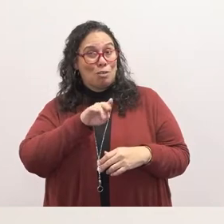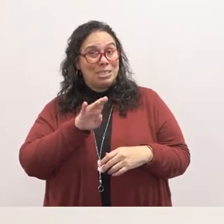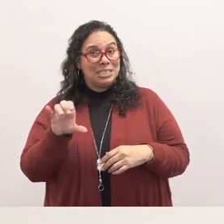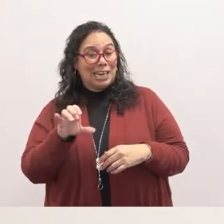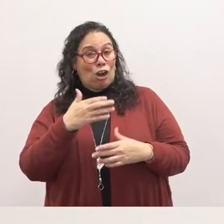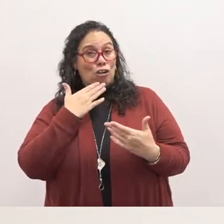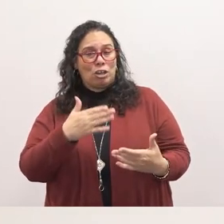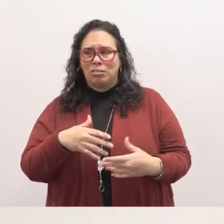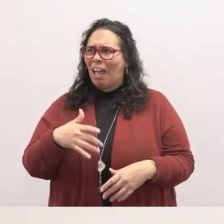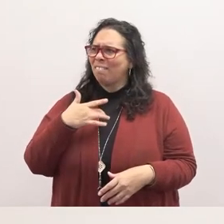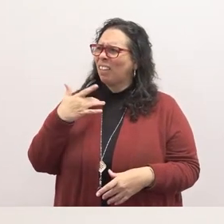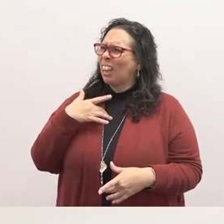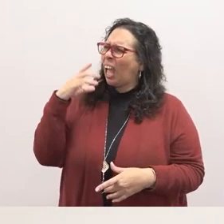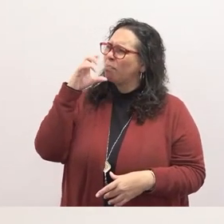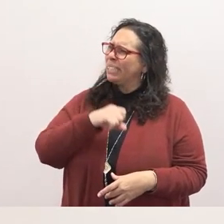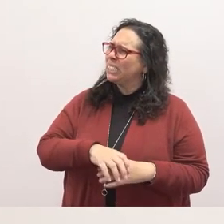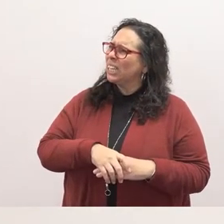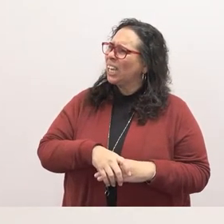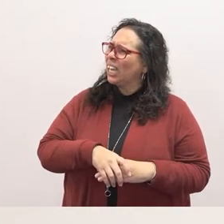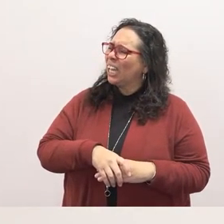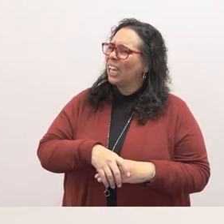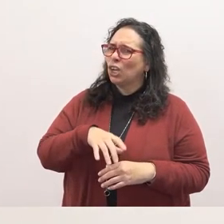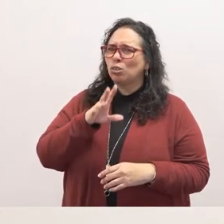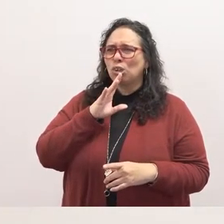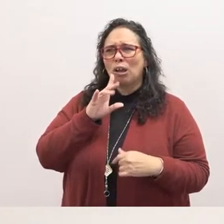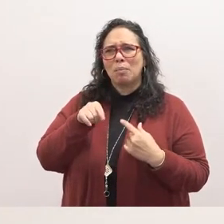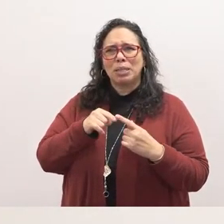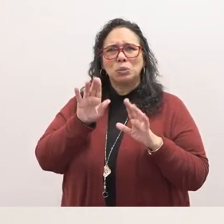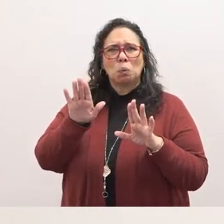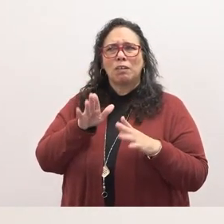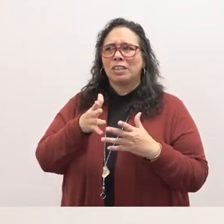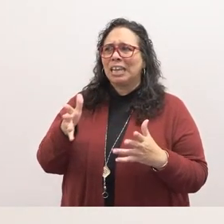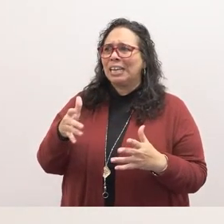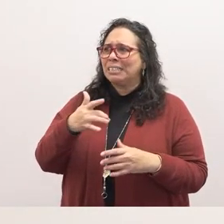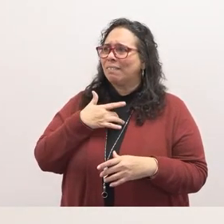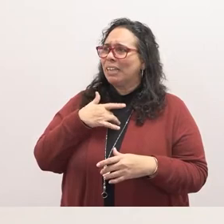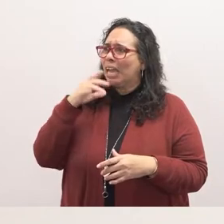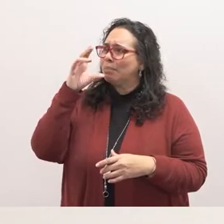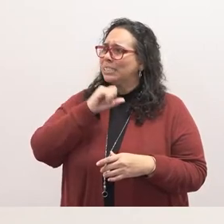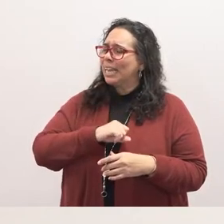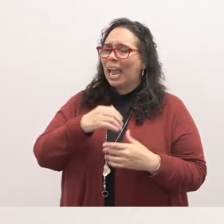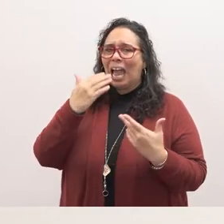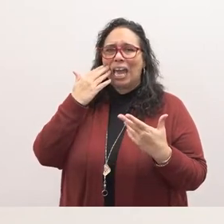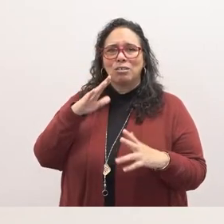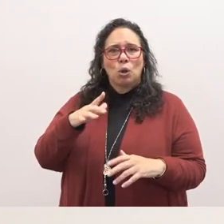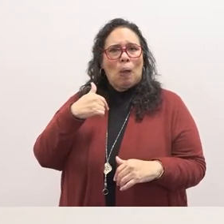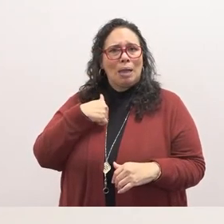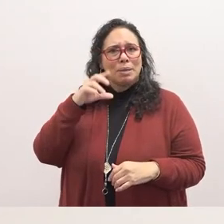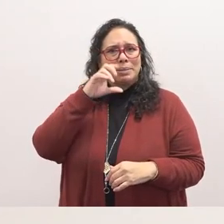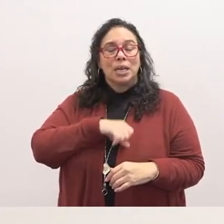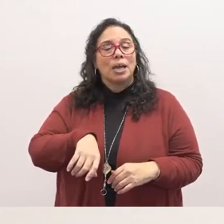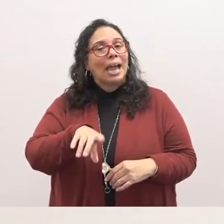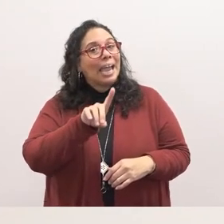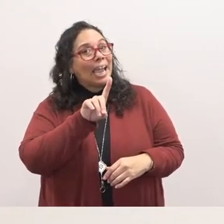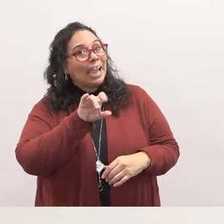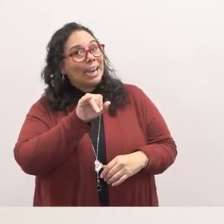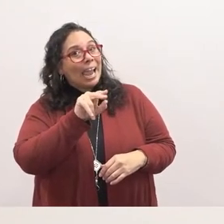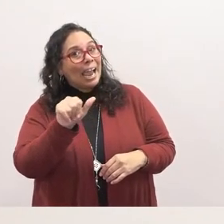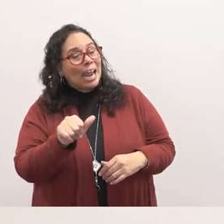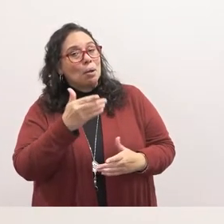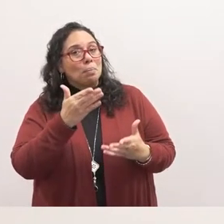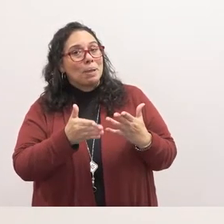out. you're referencing all these things. I don't know how I've been missing out. Well, Diane, at some point, this may have